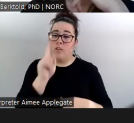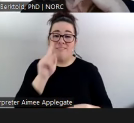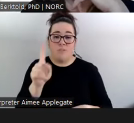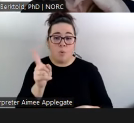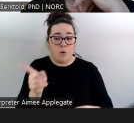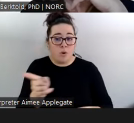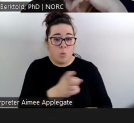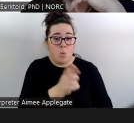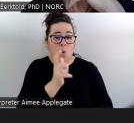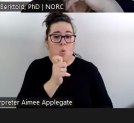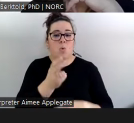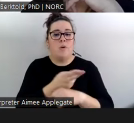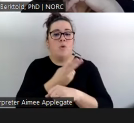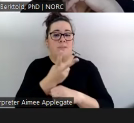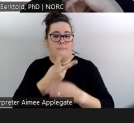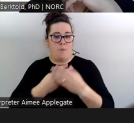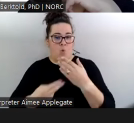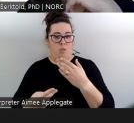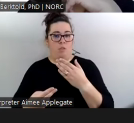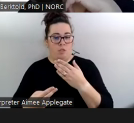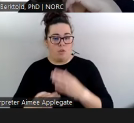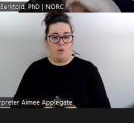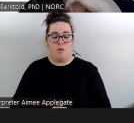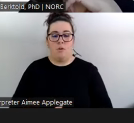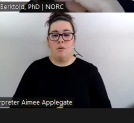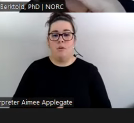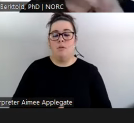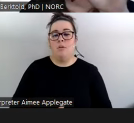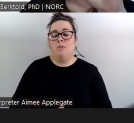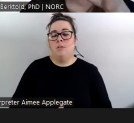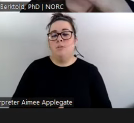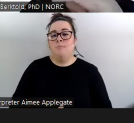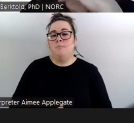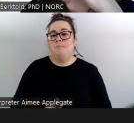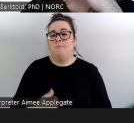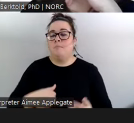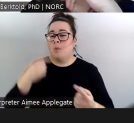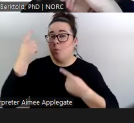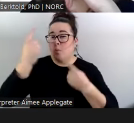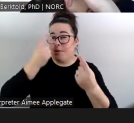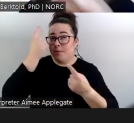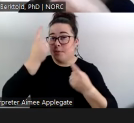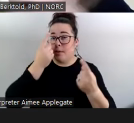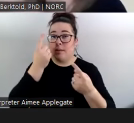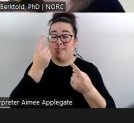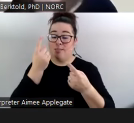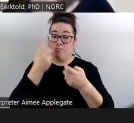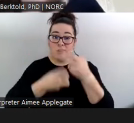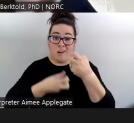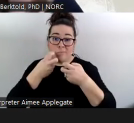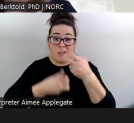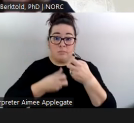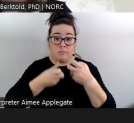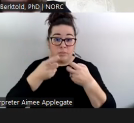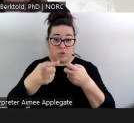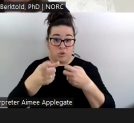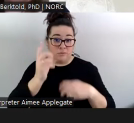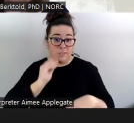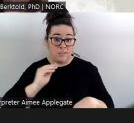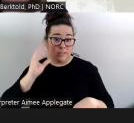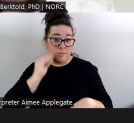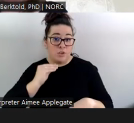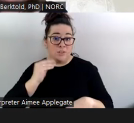feel free to drop this in the chat or kind of weigh in. What kind of issues or how experiences have you been finding on the by